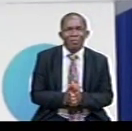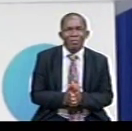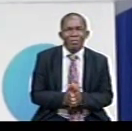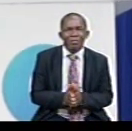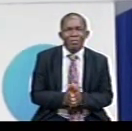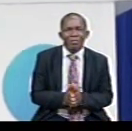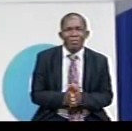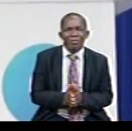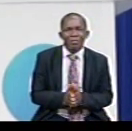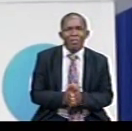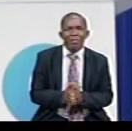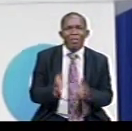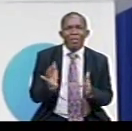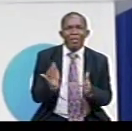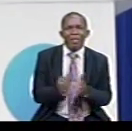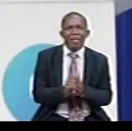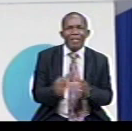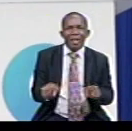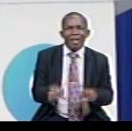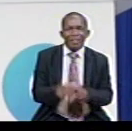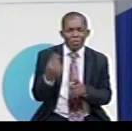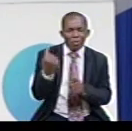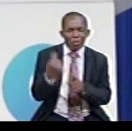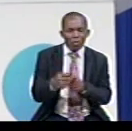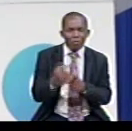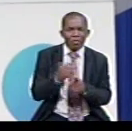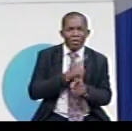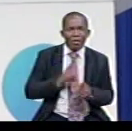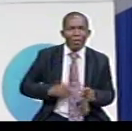That as the word of God is dished out,